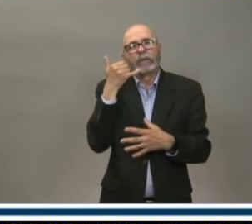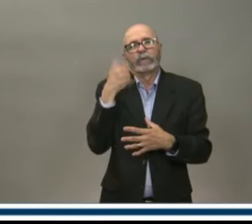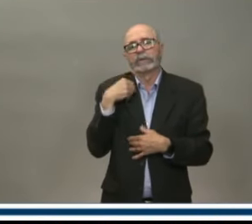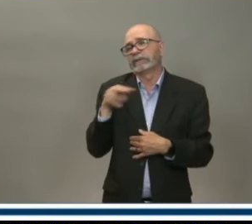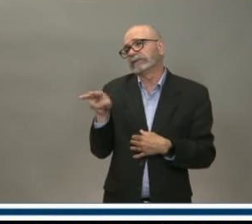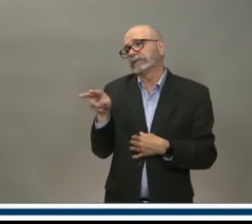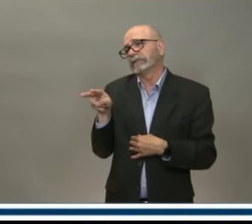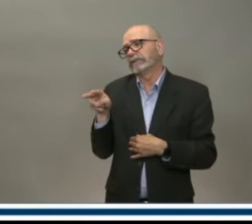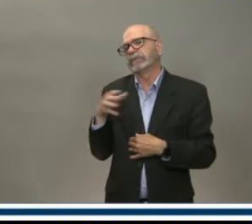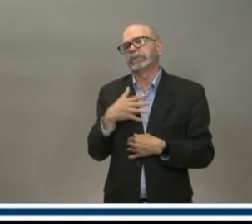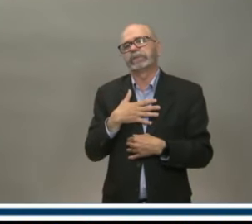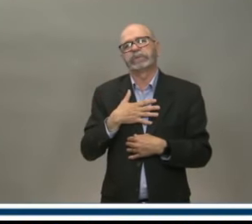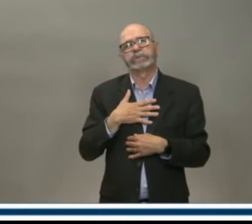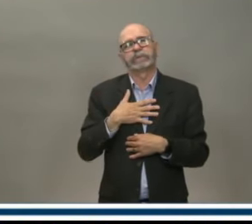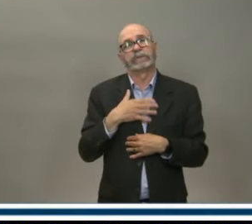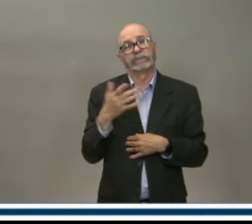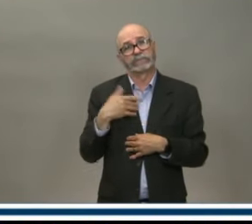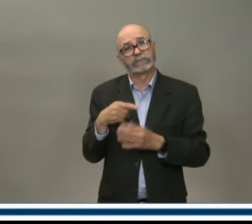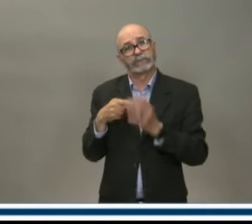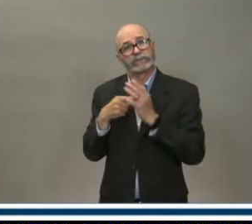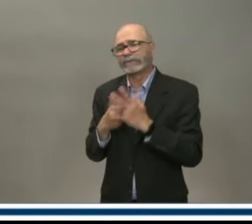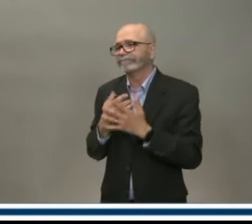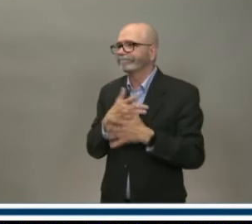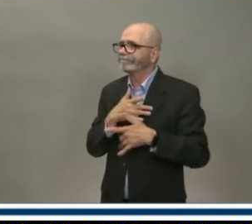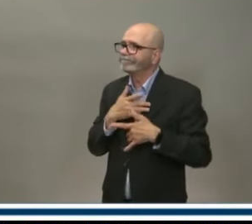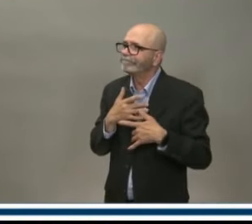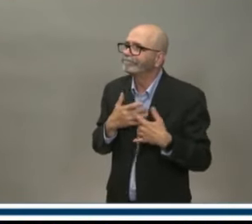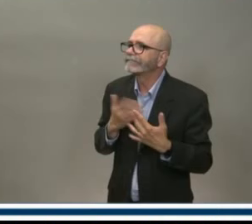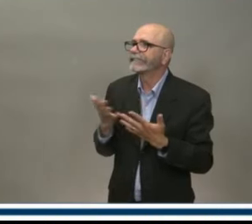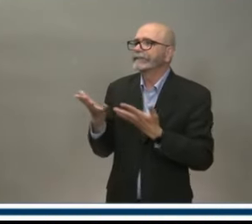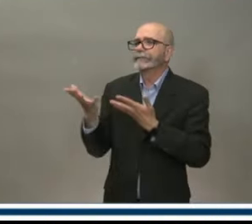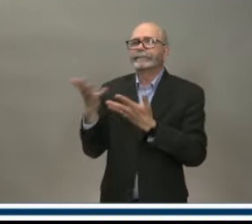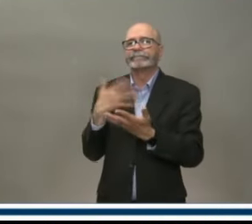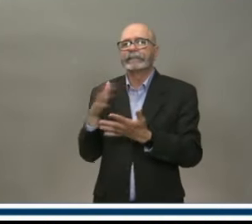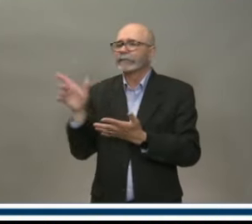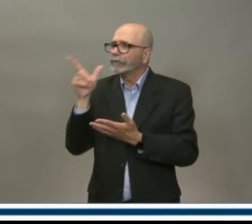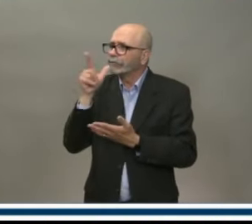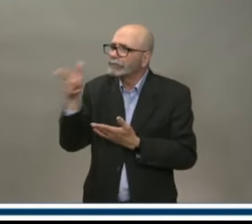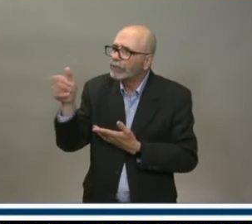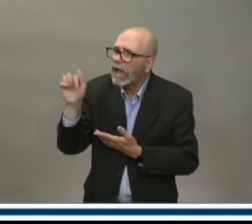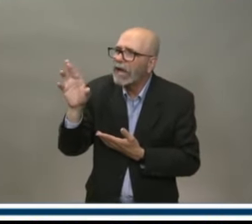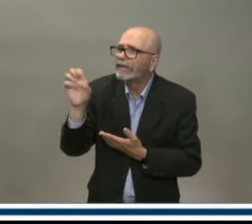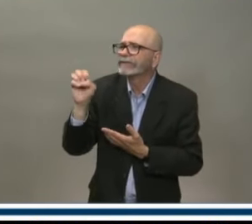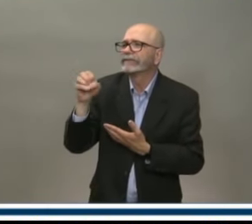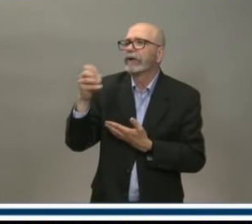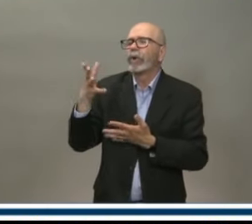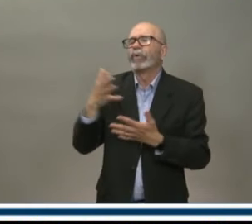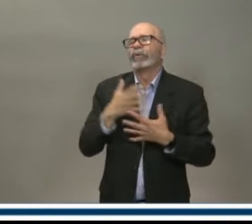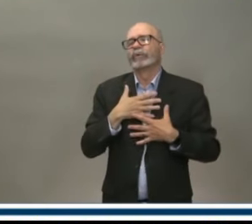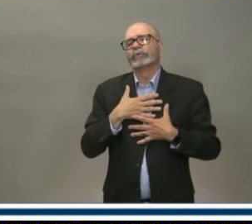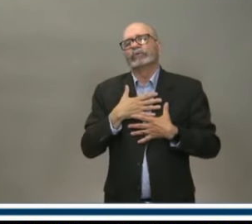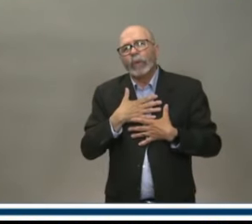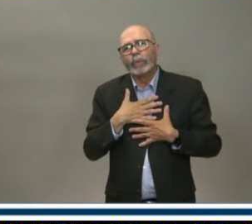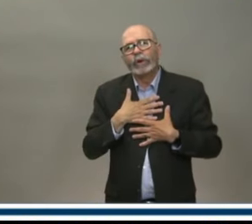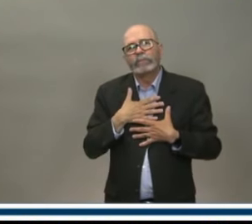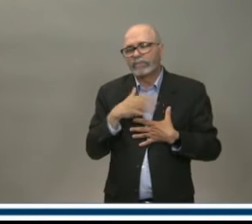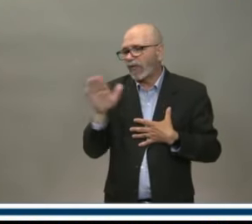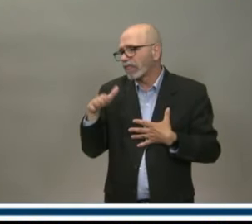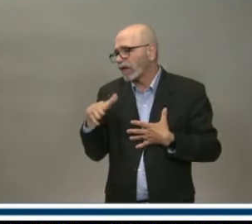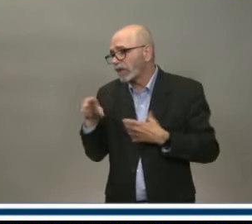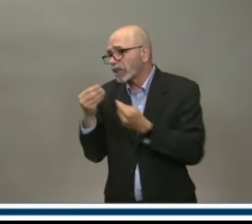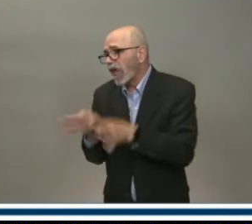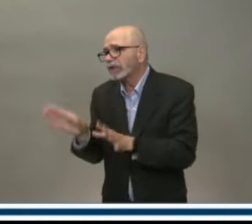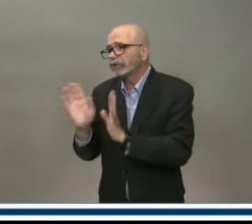up kindness says so much about who you are, about who you lost, and who we have lost as a